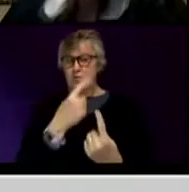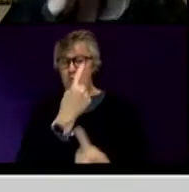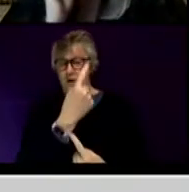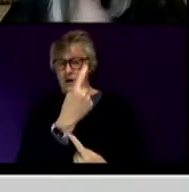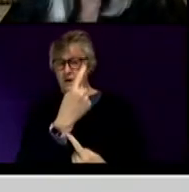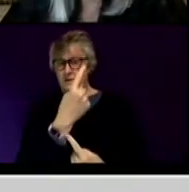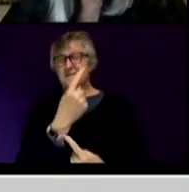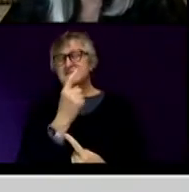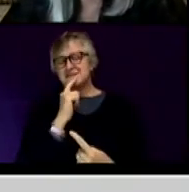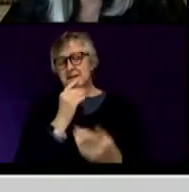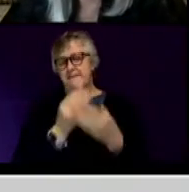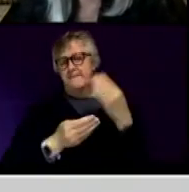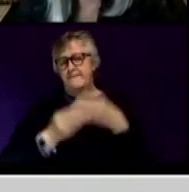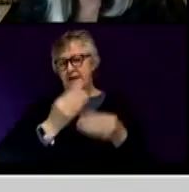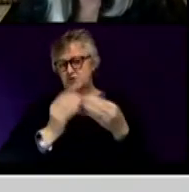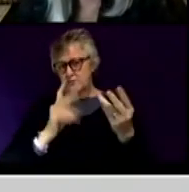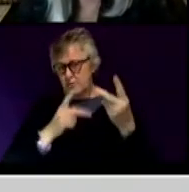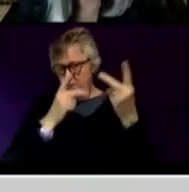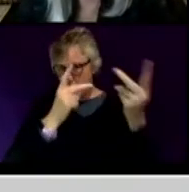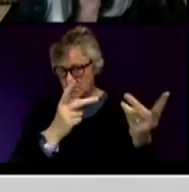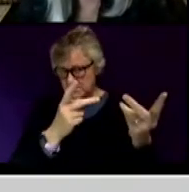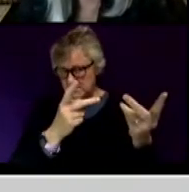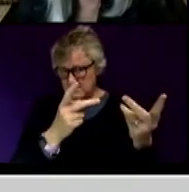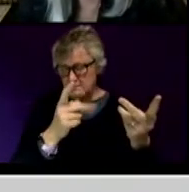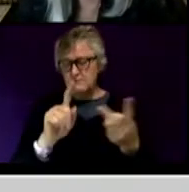well as